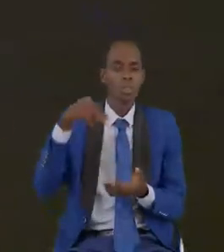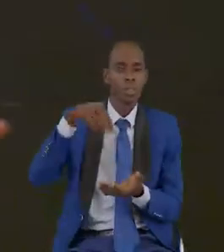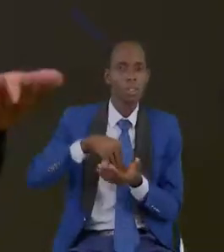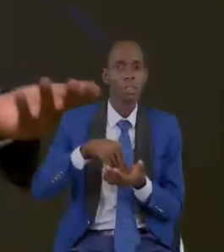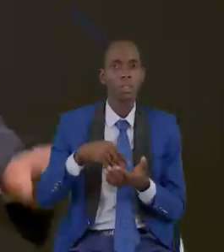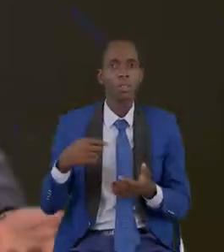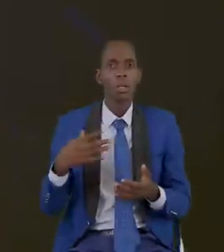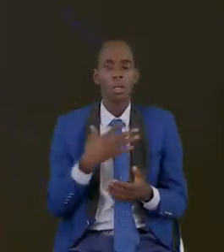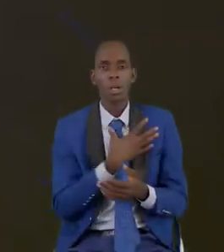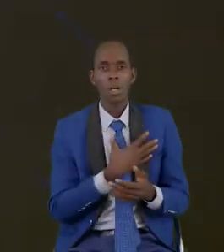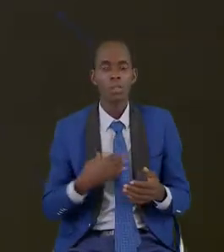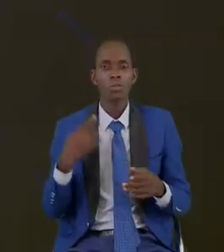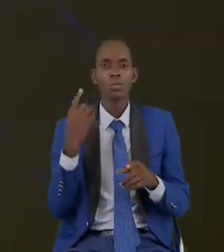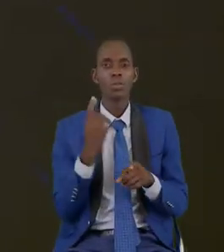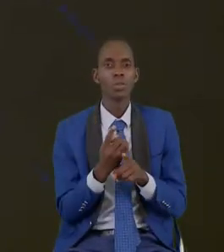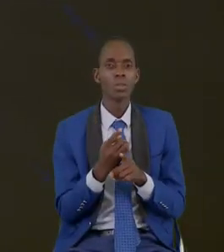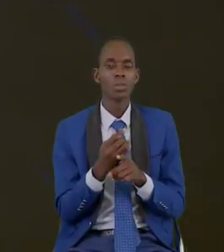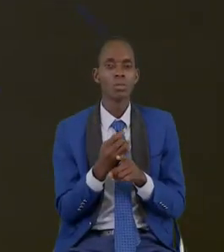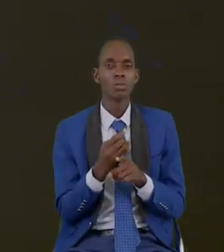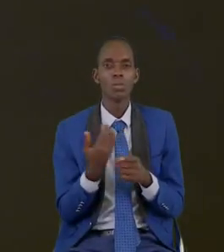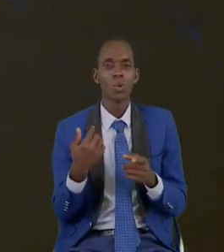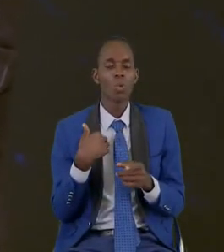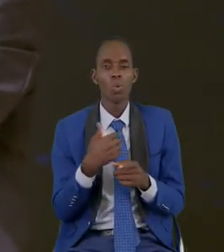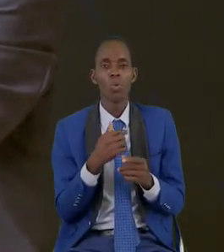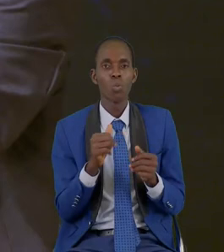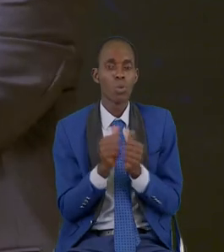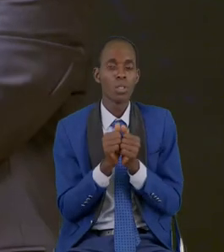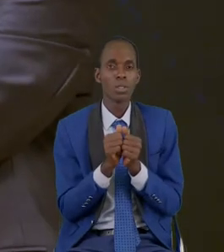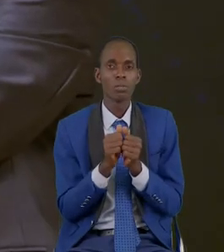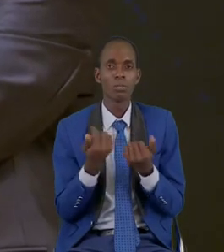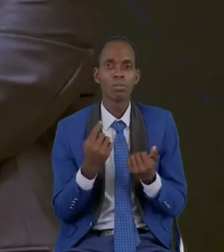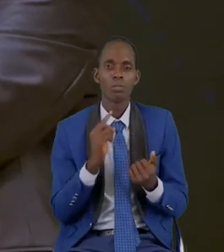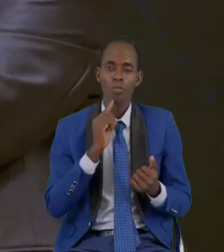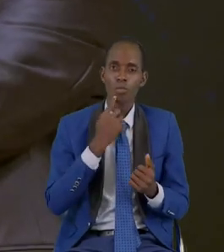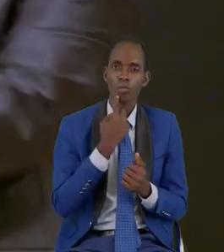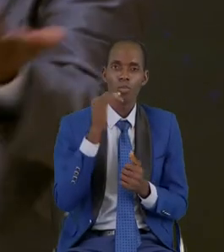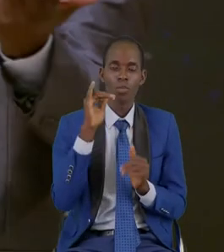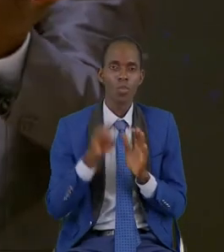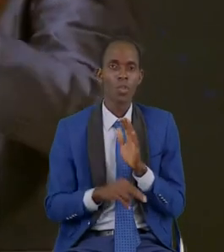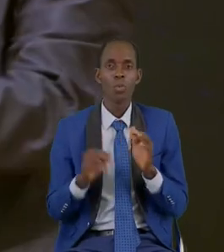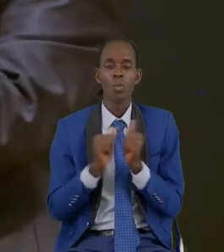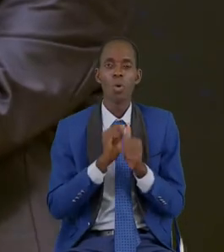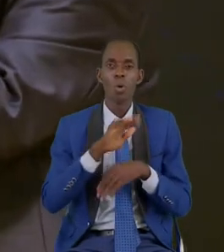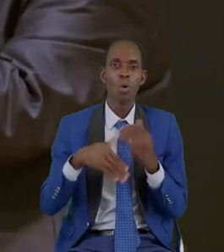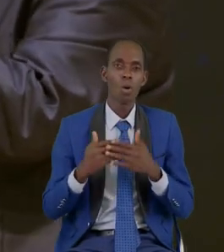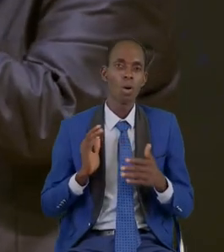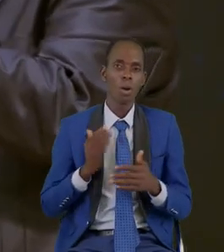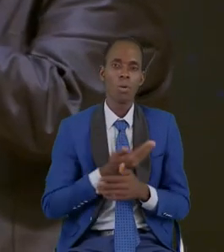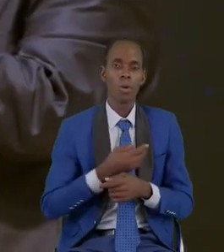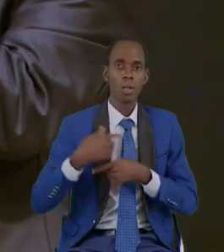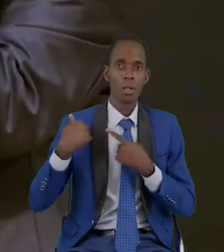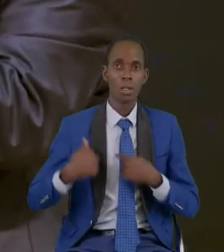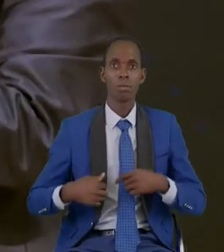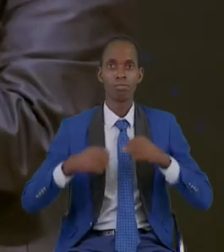don't shallowly contend. We earnestly, passionately, with all our heart, with all our strength, with all